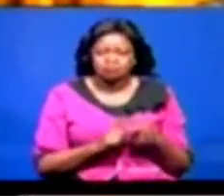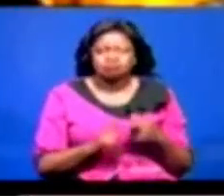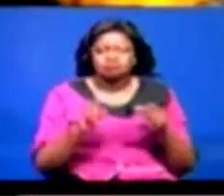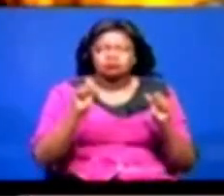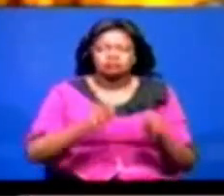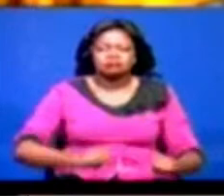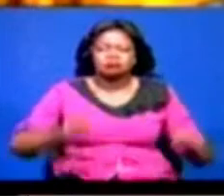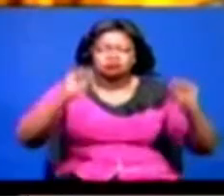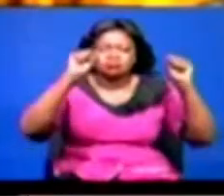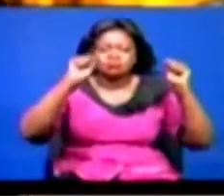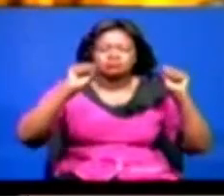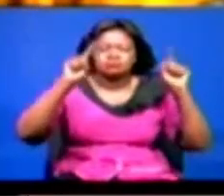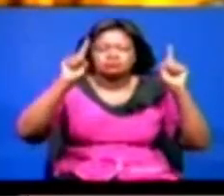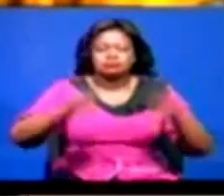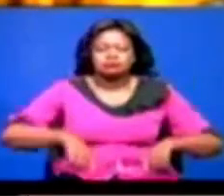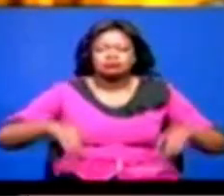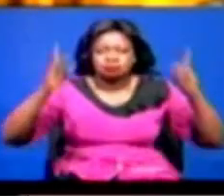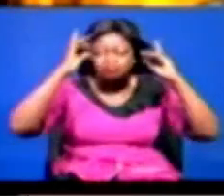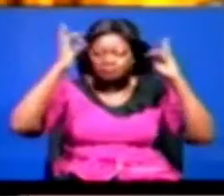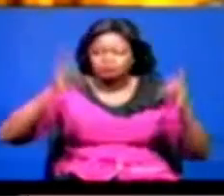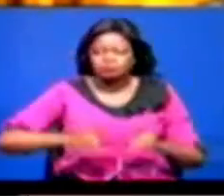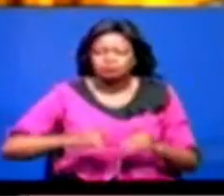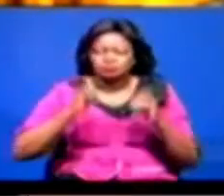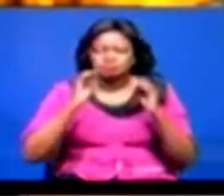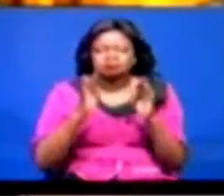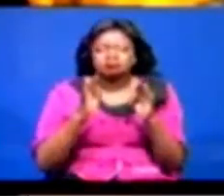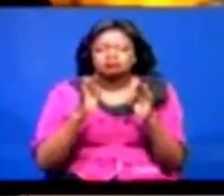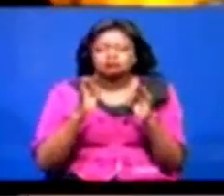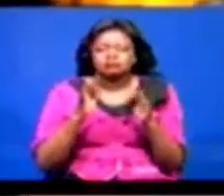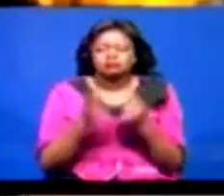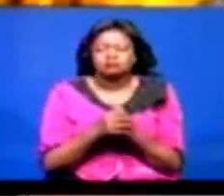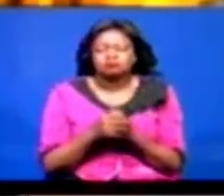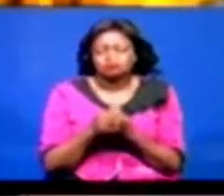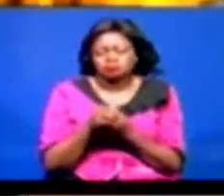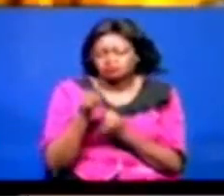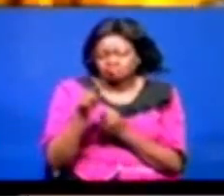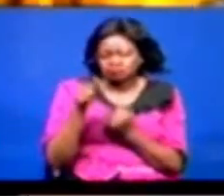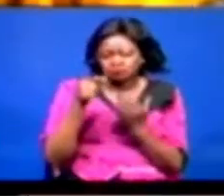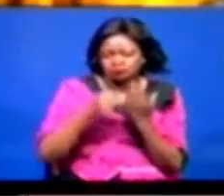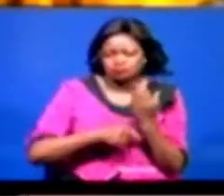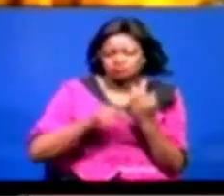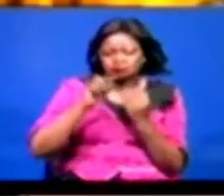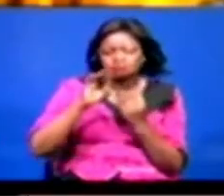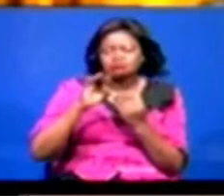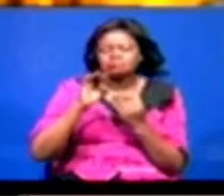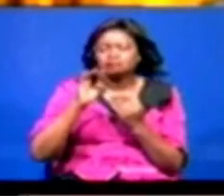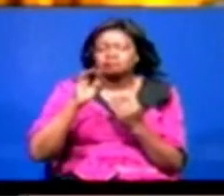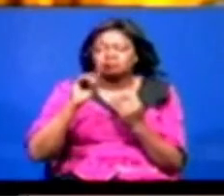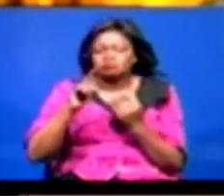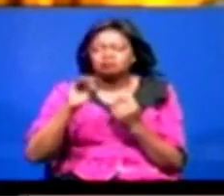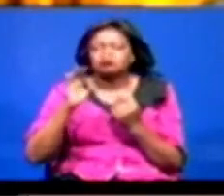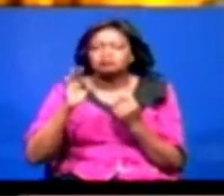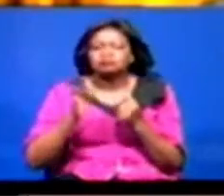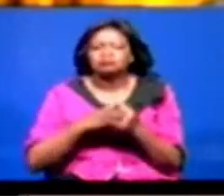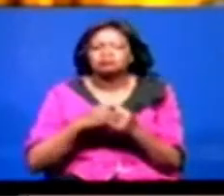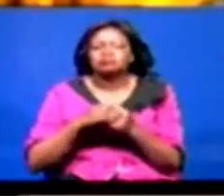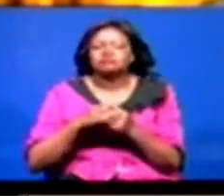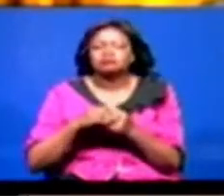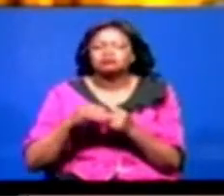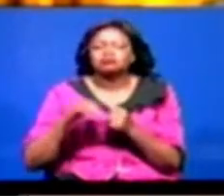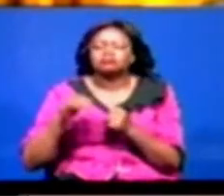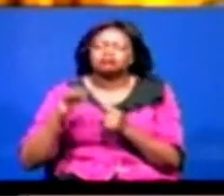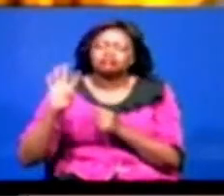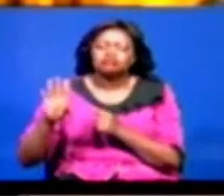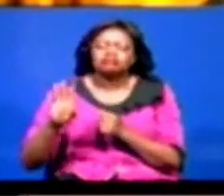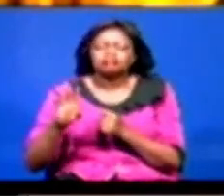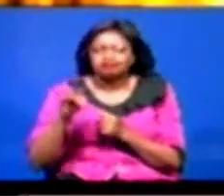is supposed to determine whether the threshold in Article 138(4) has been met, which is, has the person met the